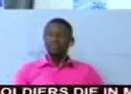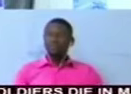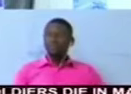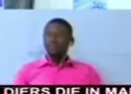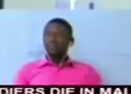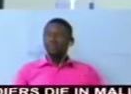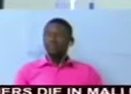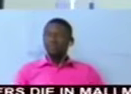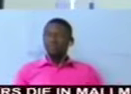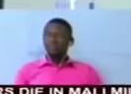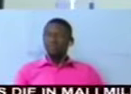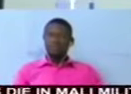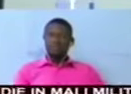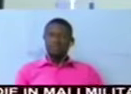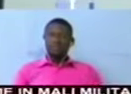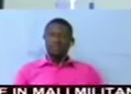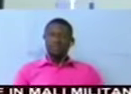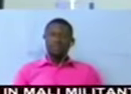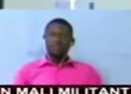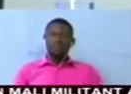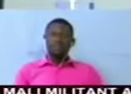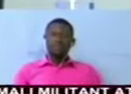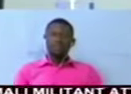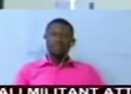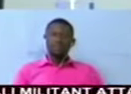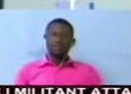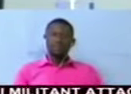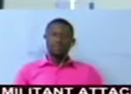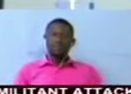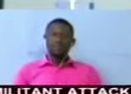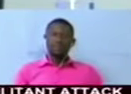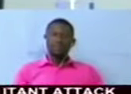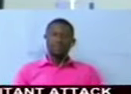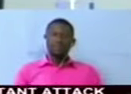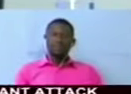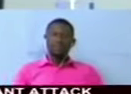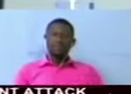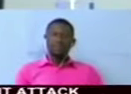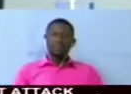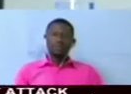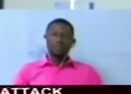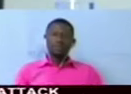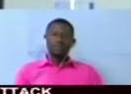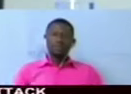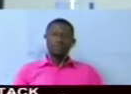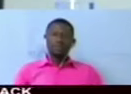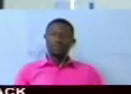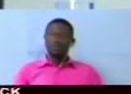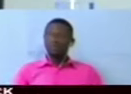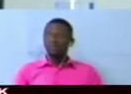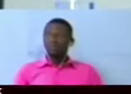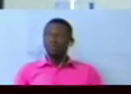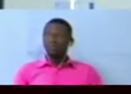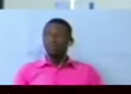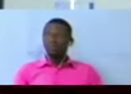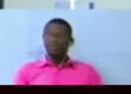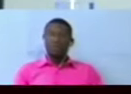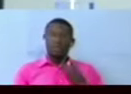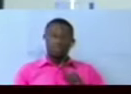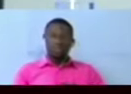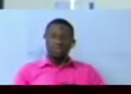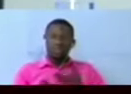plate tile, right? Tile, wow. Okay. Pour mo dem tile ko. Okay. Yes. It was pledged to